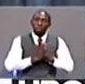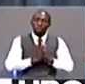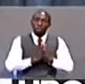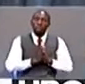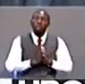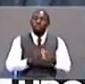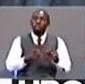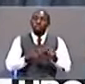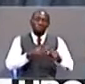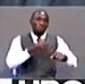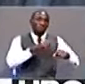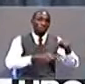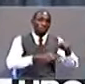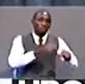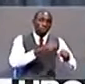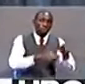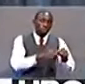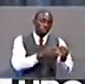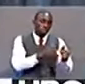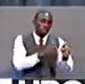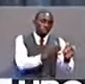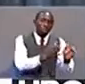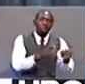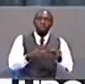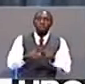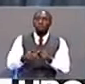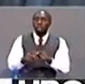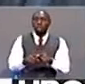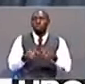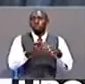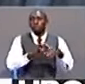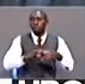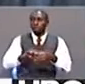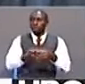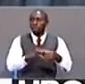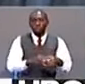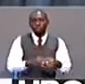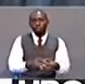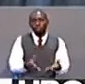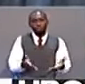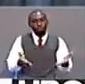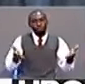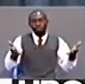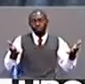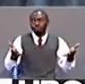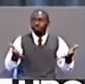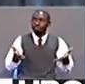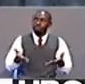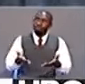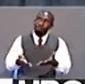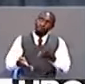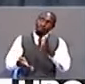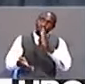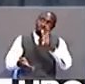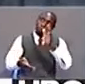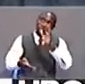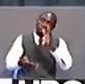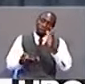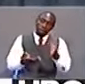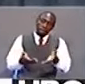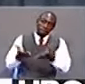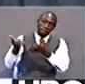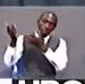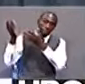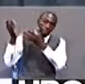lines and all united to say bye to him. May once again his soul rest